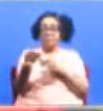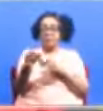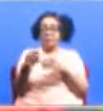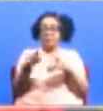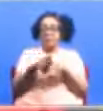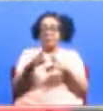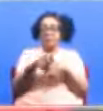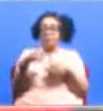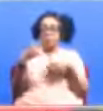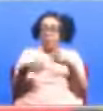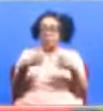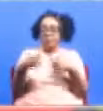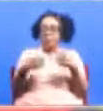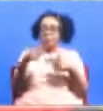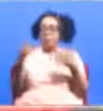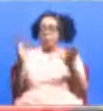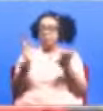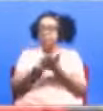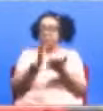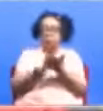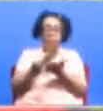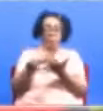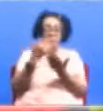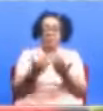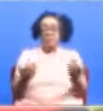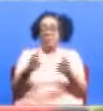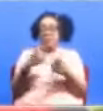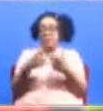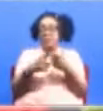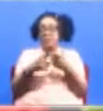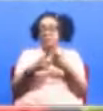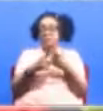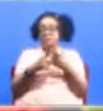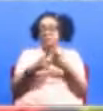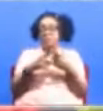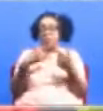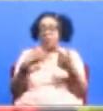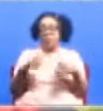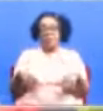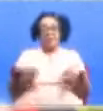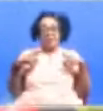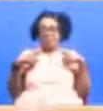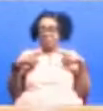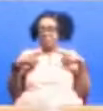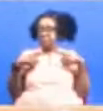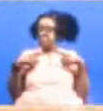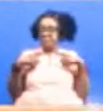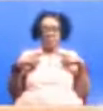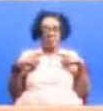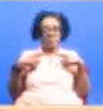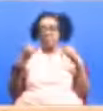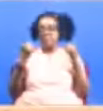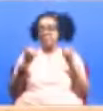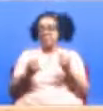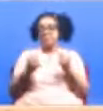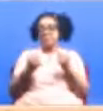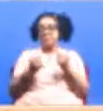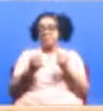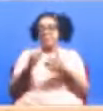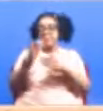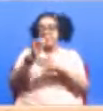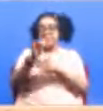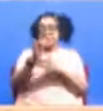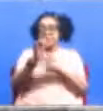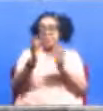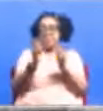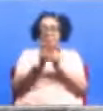zikiendelea kumaliza watoto kama hao, tutapotelea maisha ya uzoni hatuna. His search ended in pain and